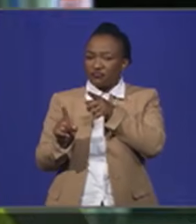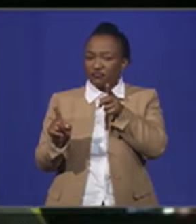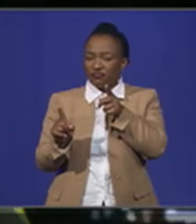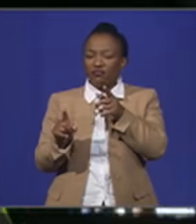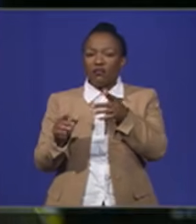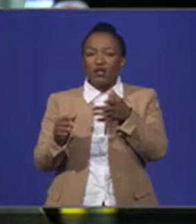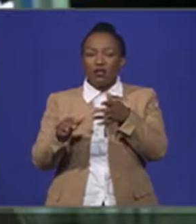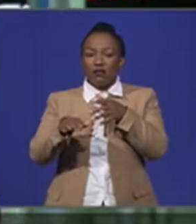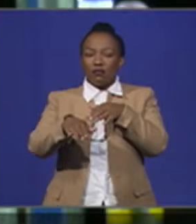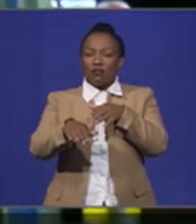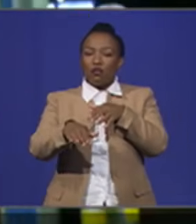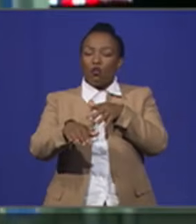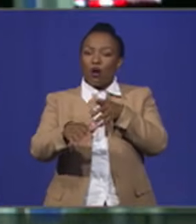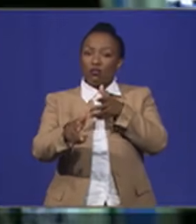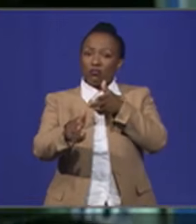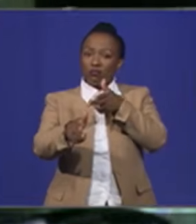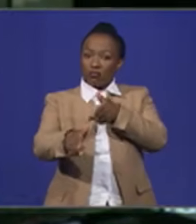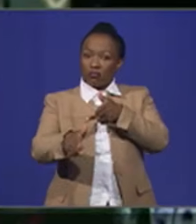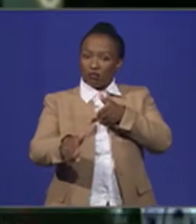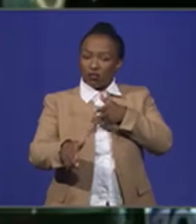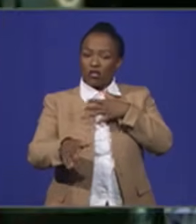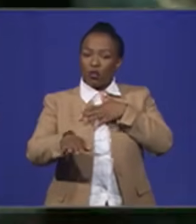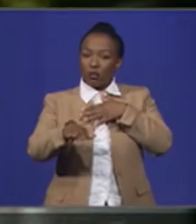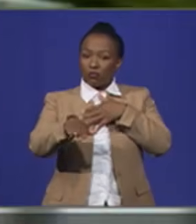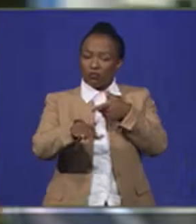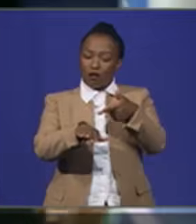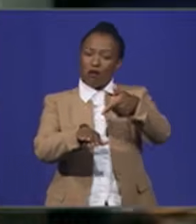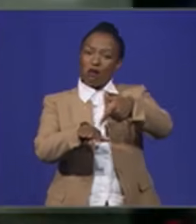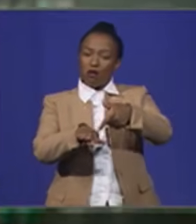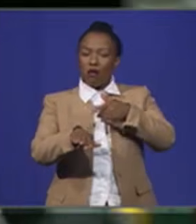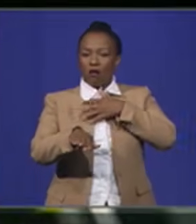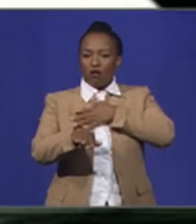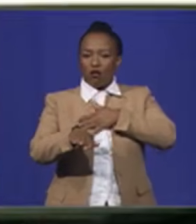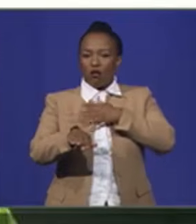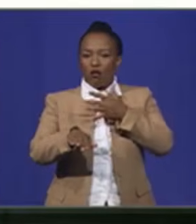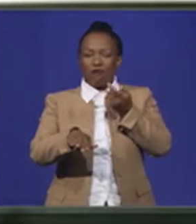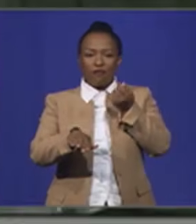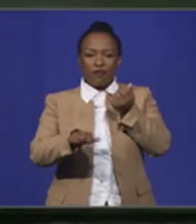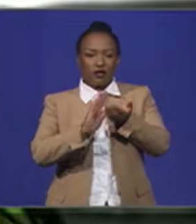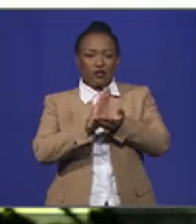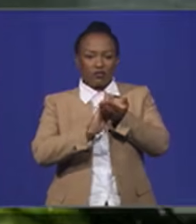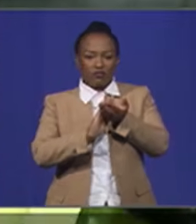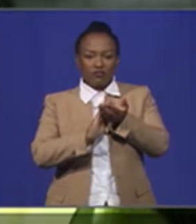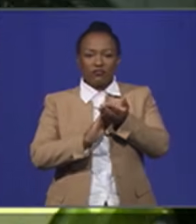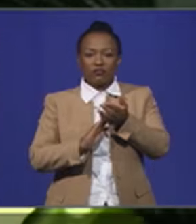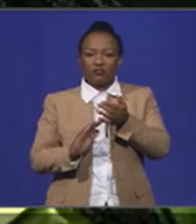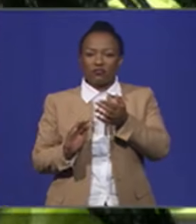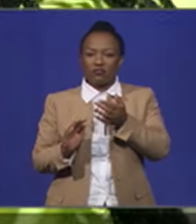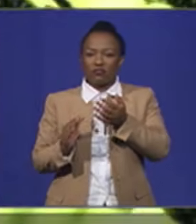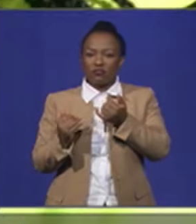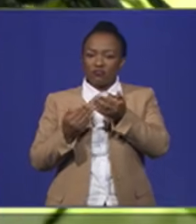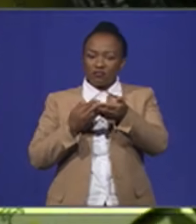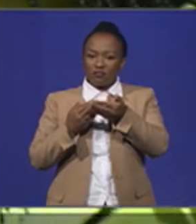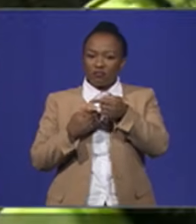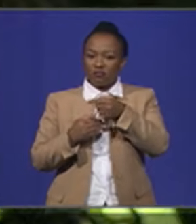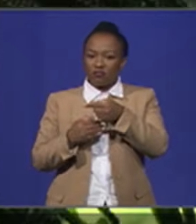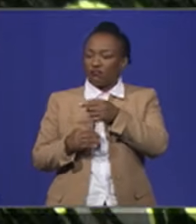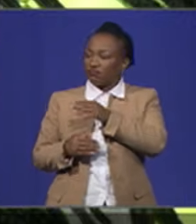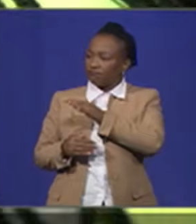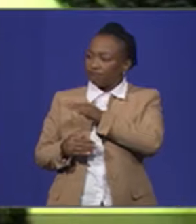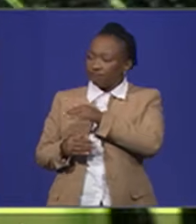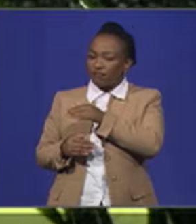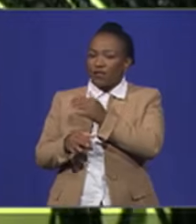tsa leokwane go ka tlatsa ditanka tsa bone ba ikutlwa jang ka ga koketsego eno, mme re jaaka re atimela ga jaana tla ke bue